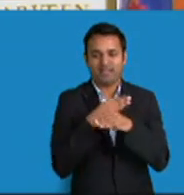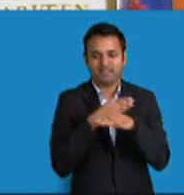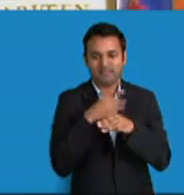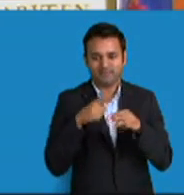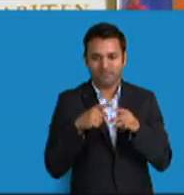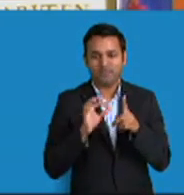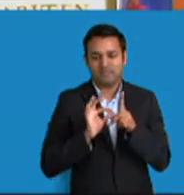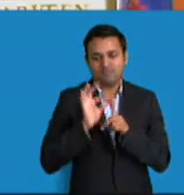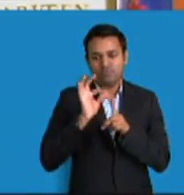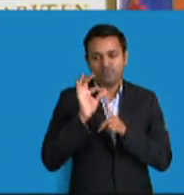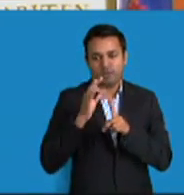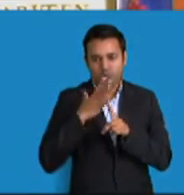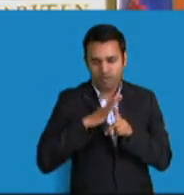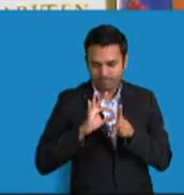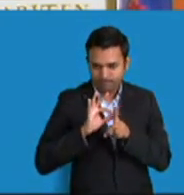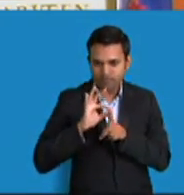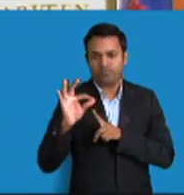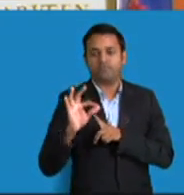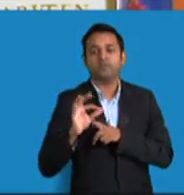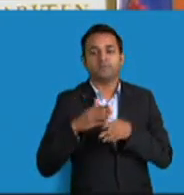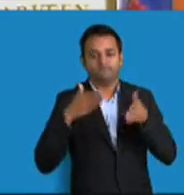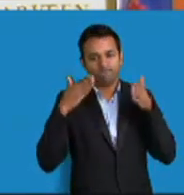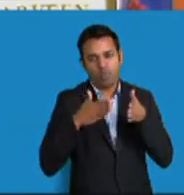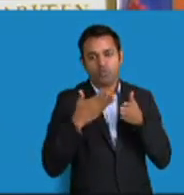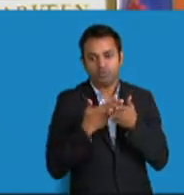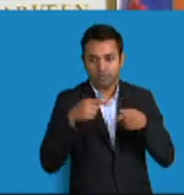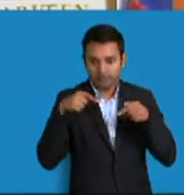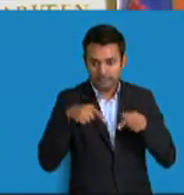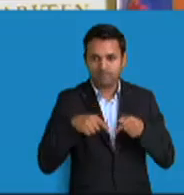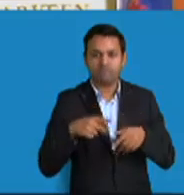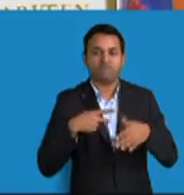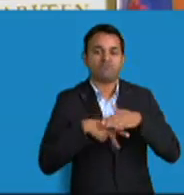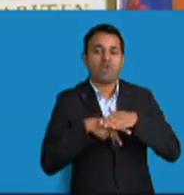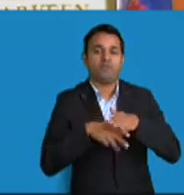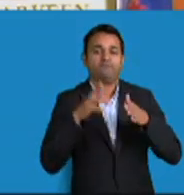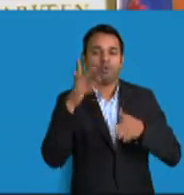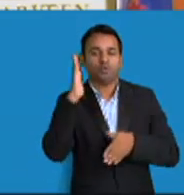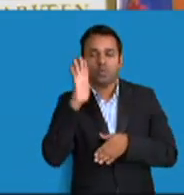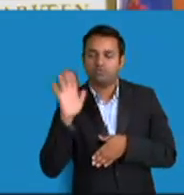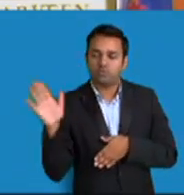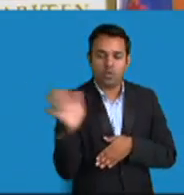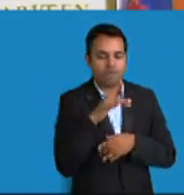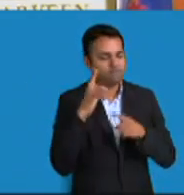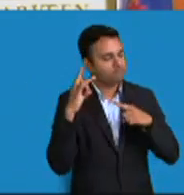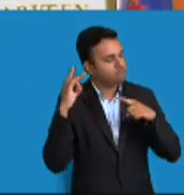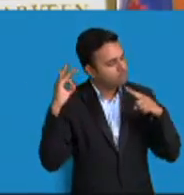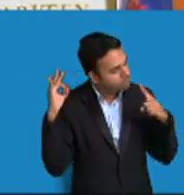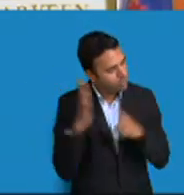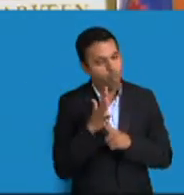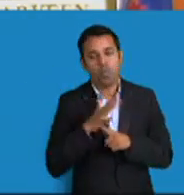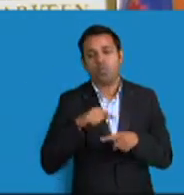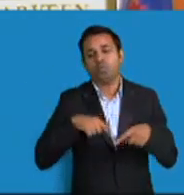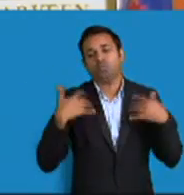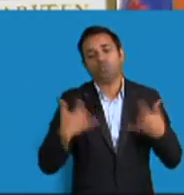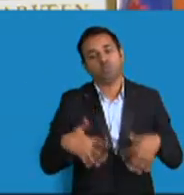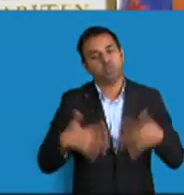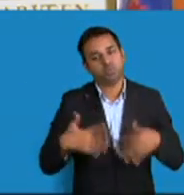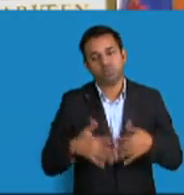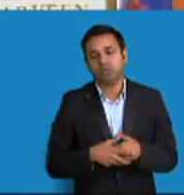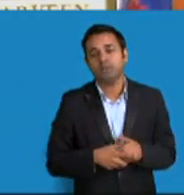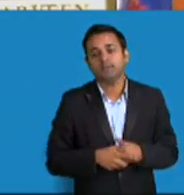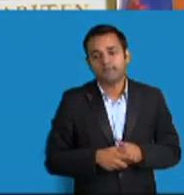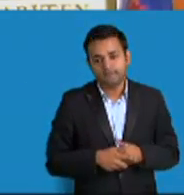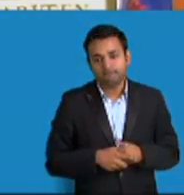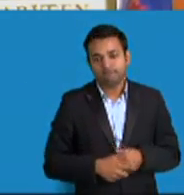school. Foundation for education is primary school. Now, if the foundation is weak, particularly in numeracy and